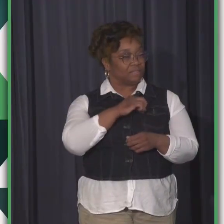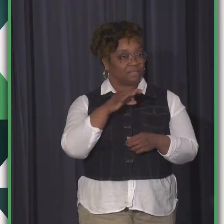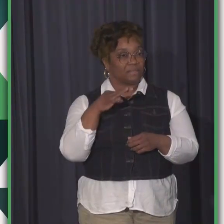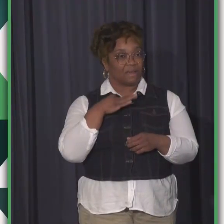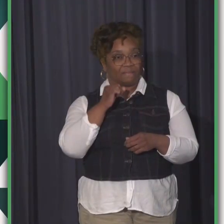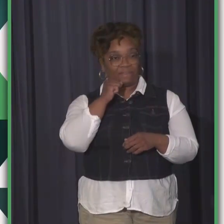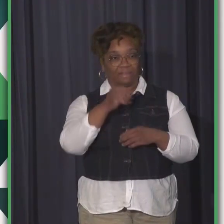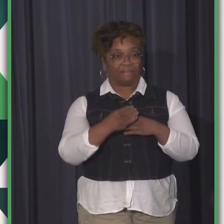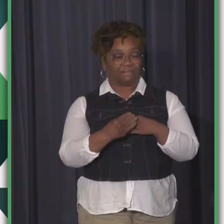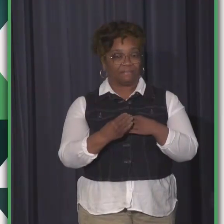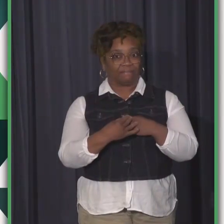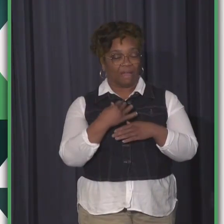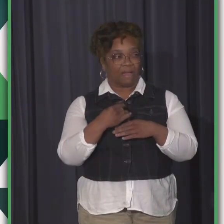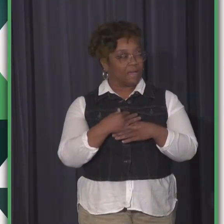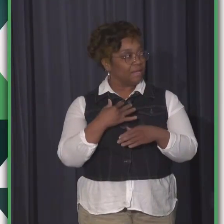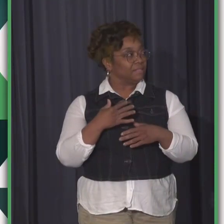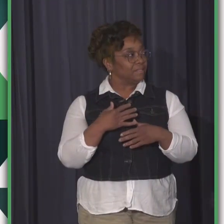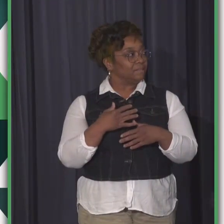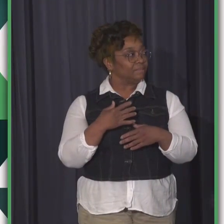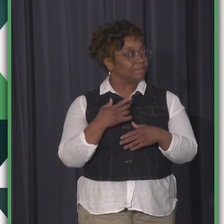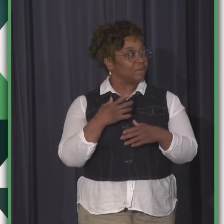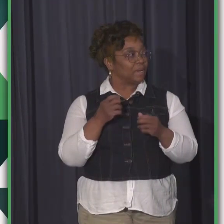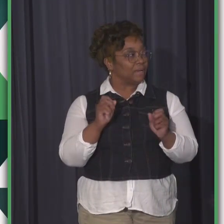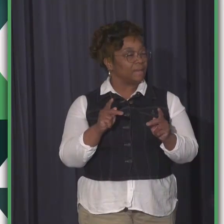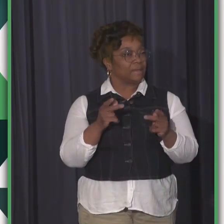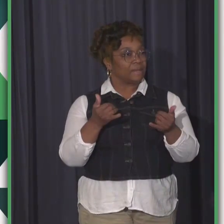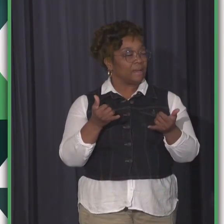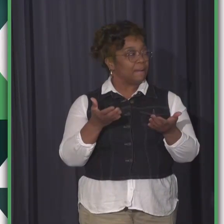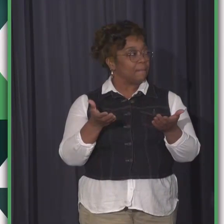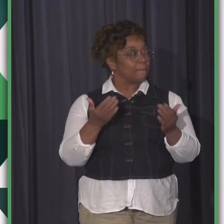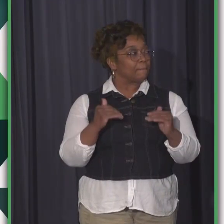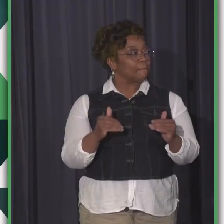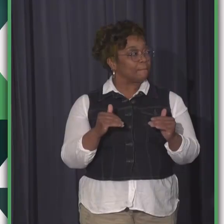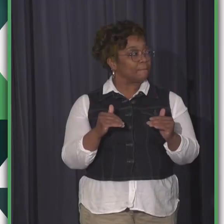us otherwise. But let's go to the